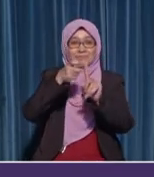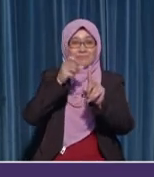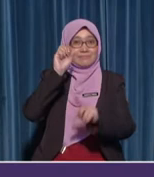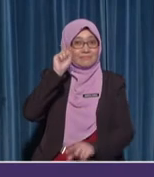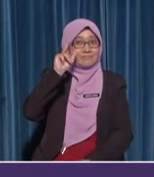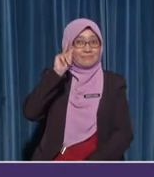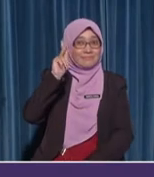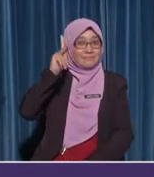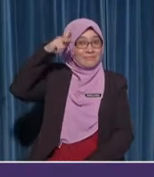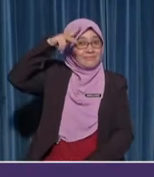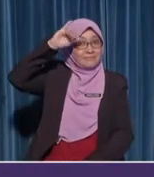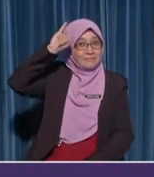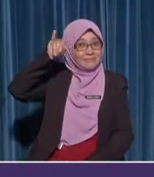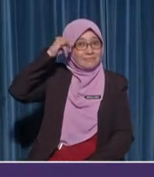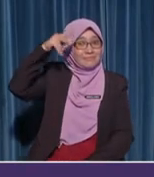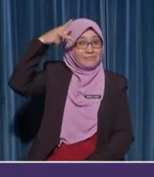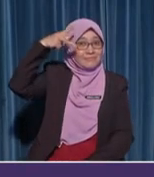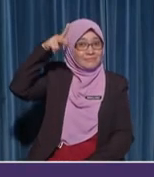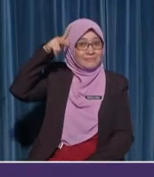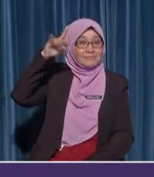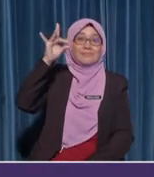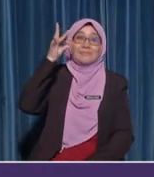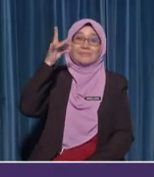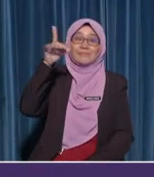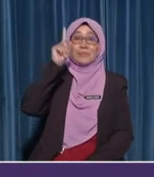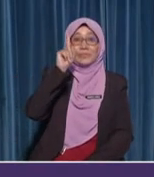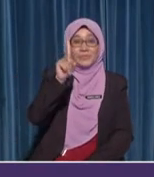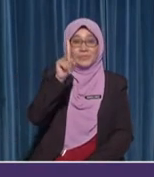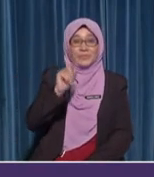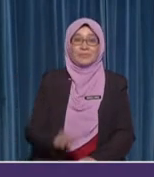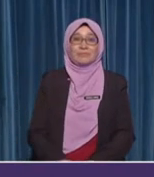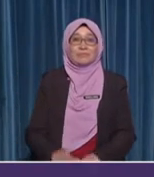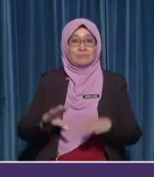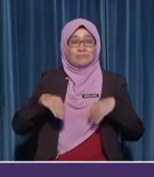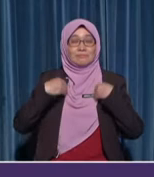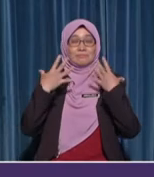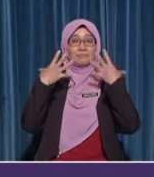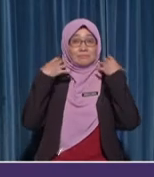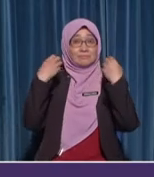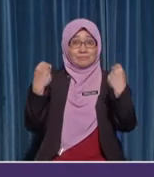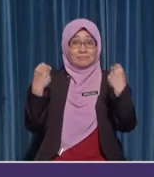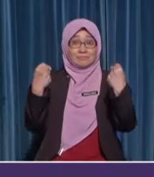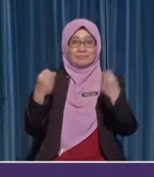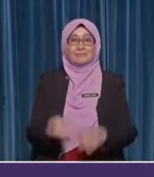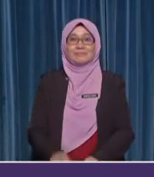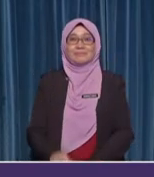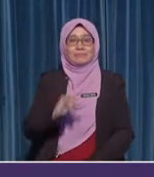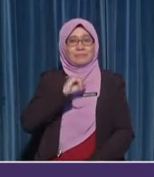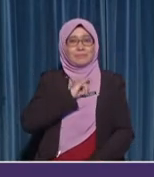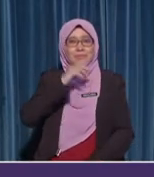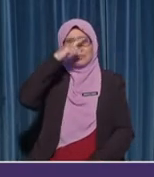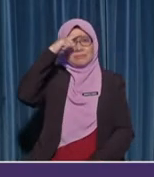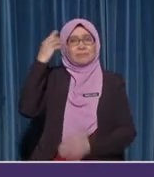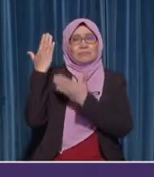SK Putrajaya Precinct 18-1. How are you today? I